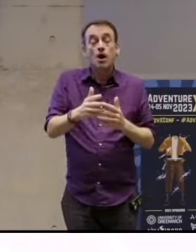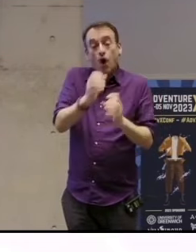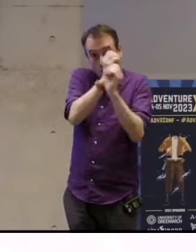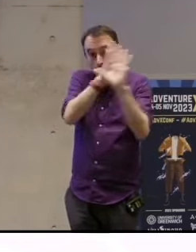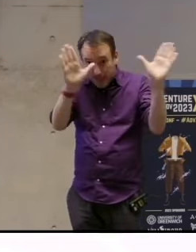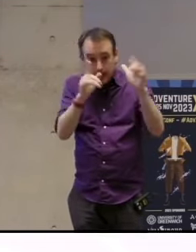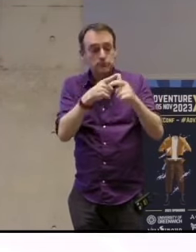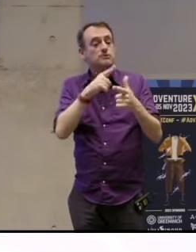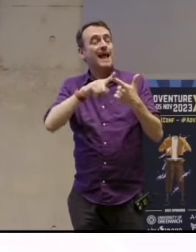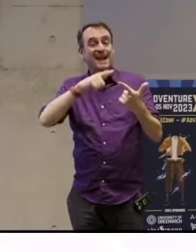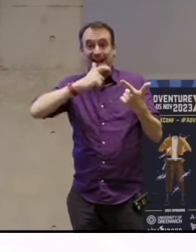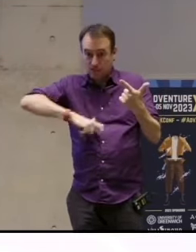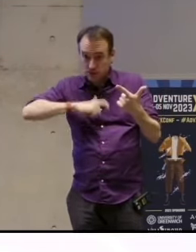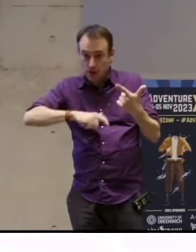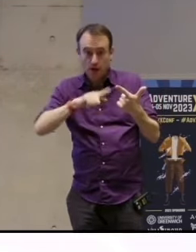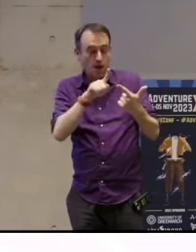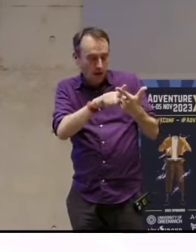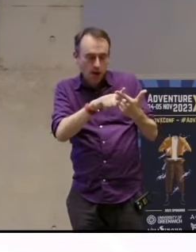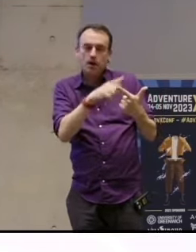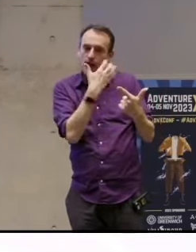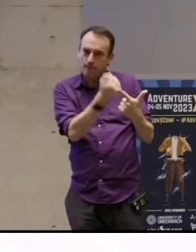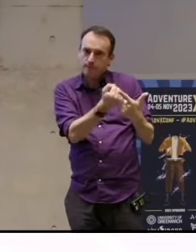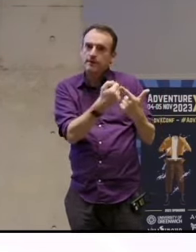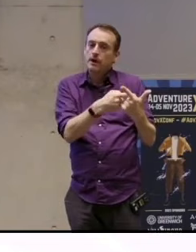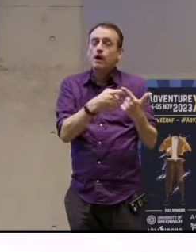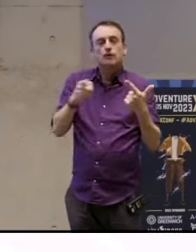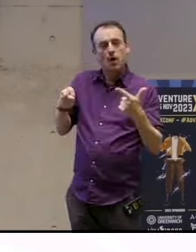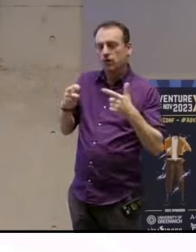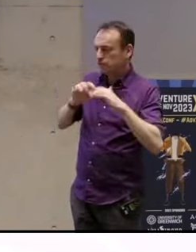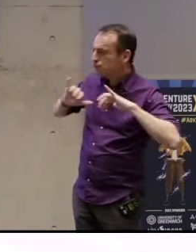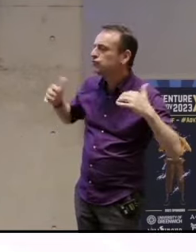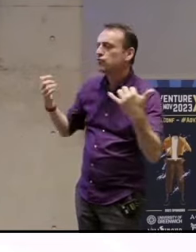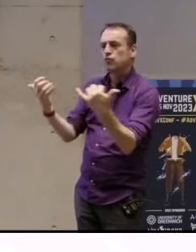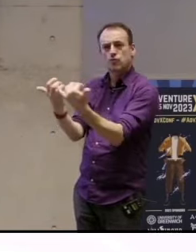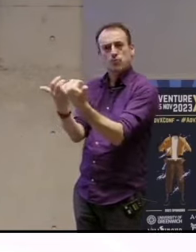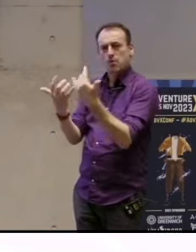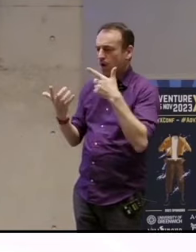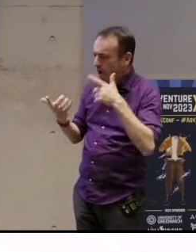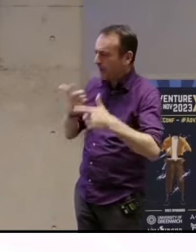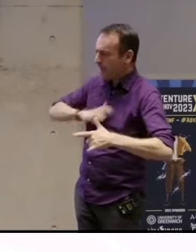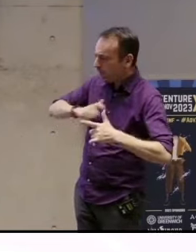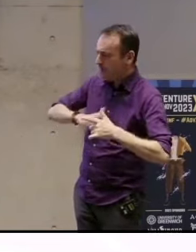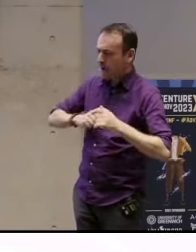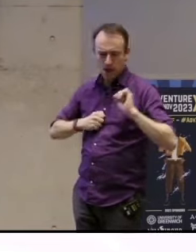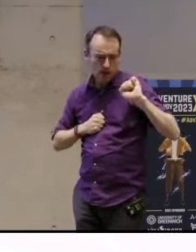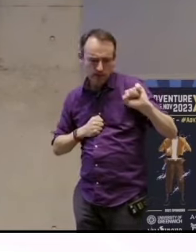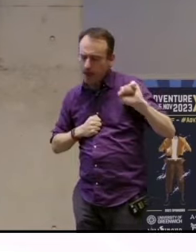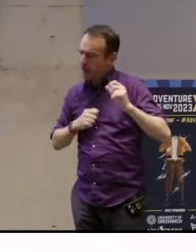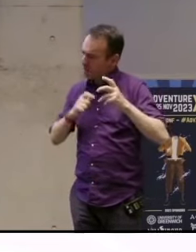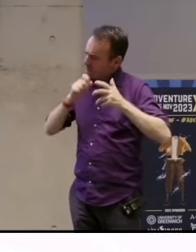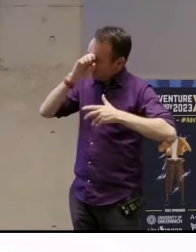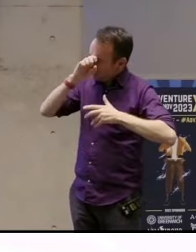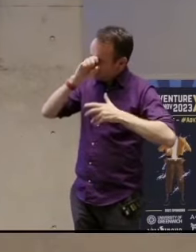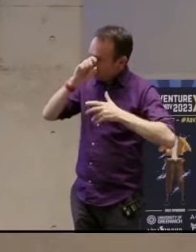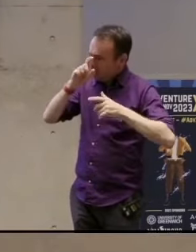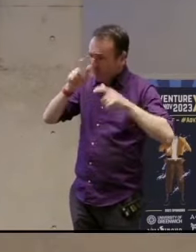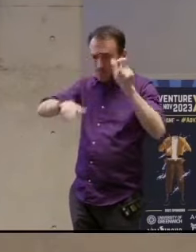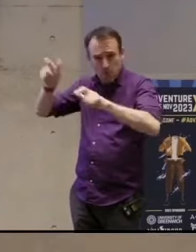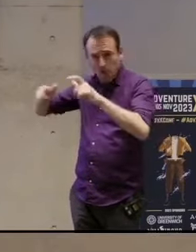like that. And so we just talked with these people about their experience in terms of their first impressions of the UK